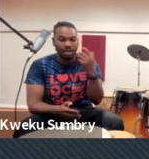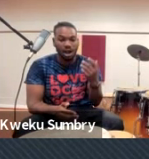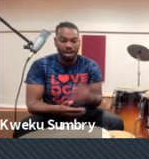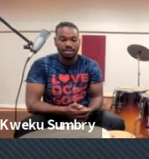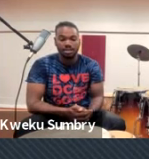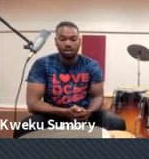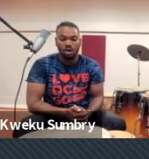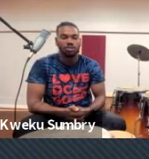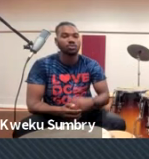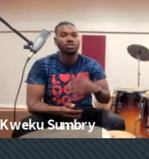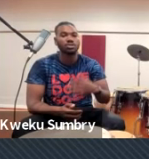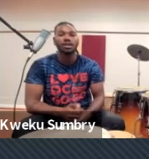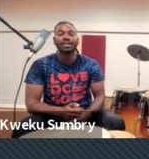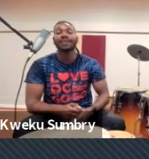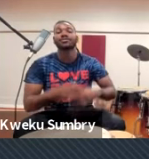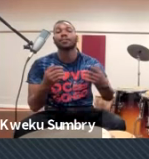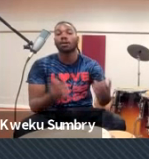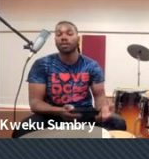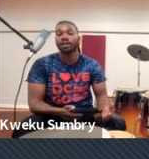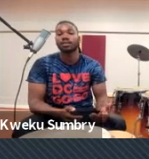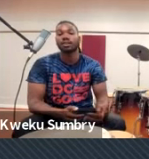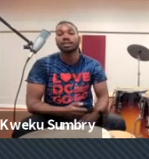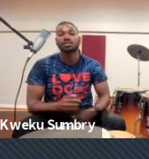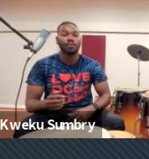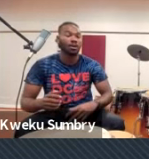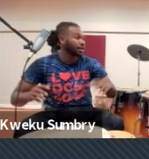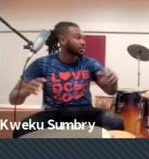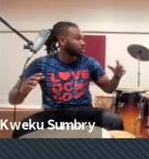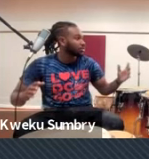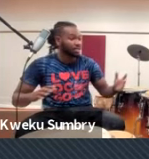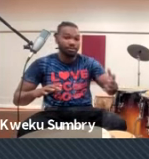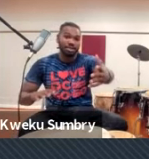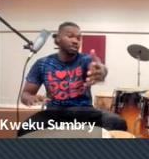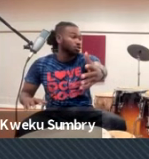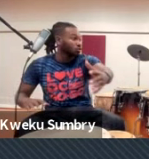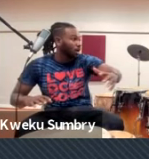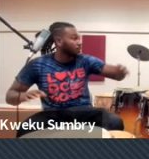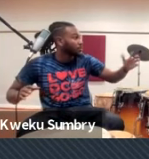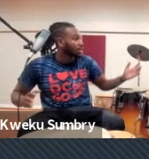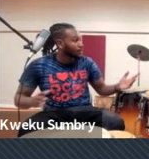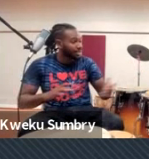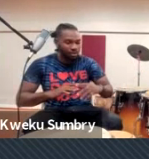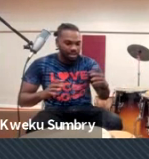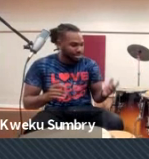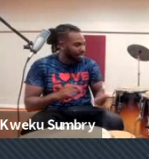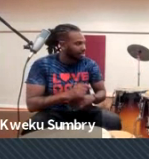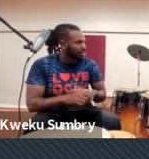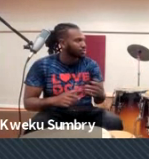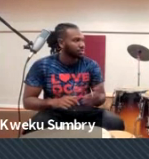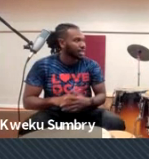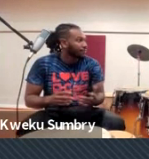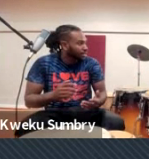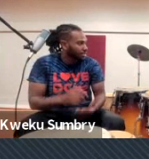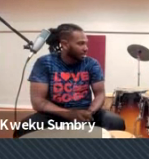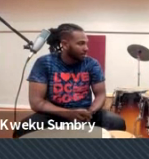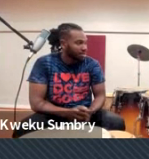the city like Dakar in Senegal, and you'll see they have sabar rek. And sabar rek is when, same thing like a dunumba, people are coming out and they dancing in the